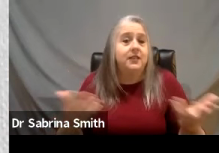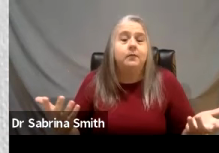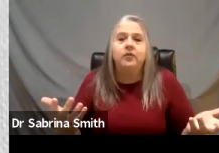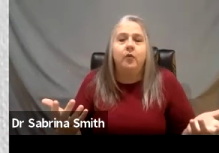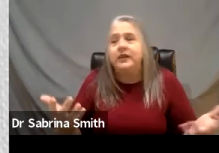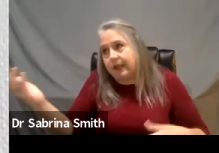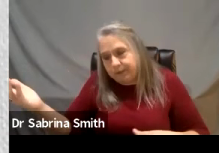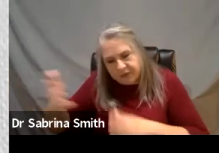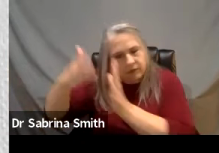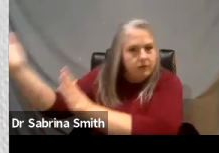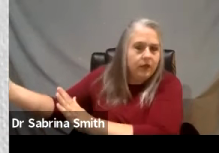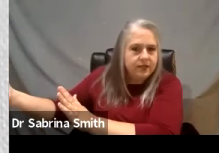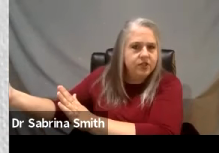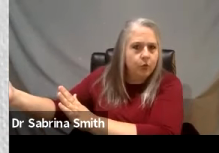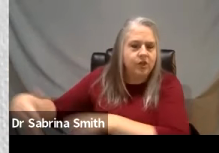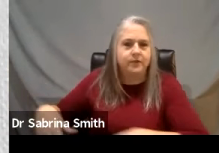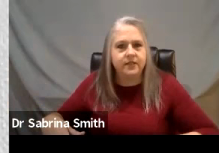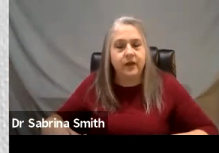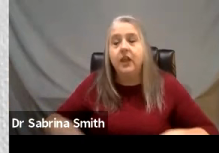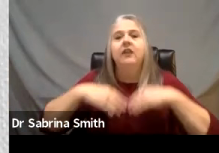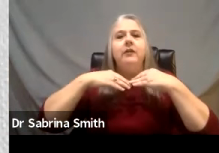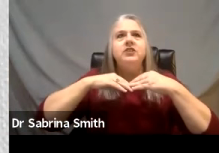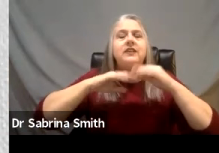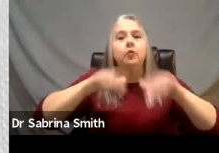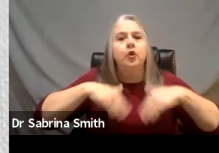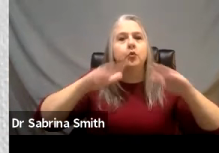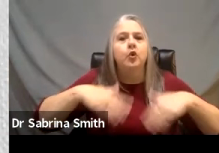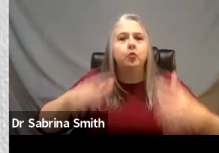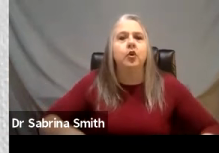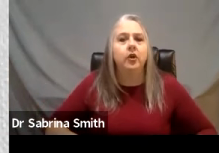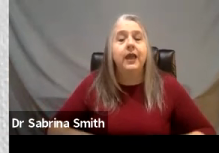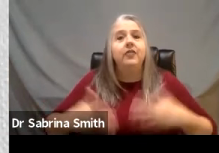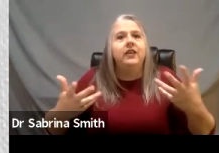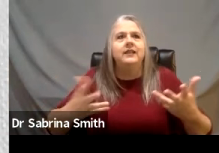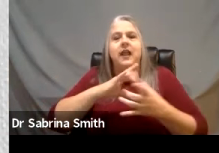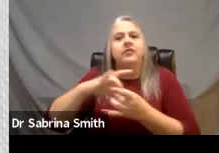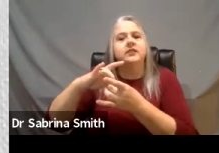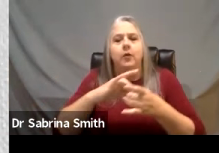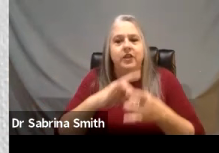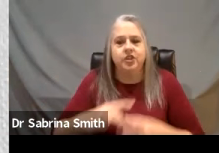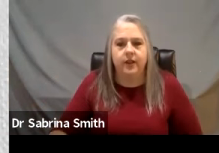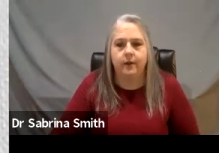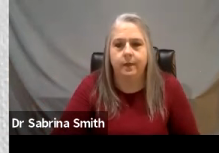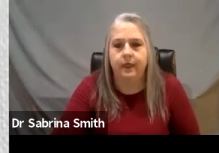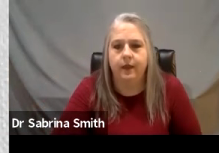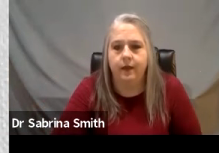it's the same with voicing, sister workshop to this one. If I'm just giving word, word, word, then it's not this